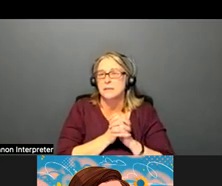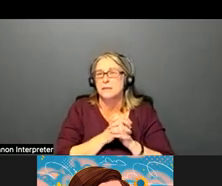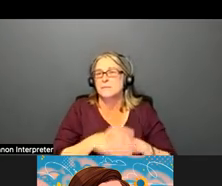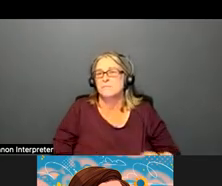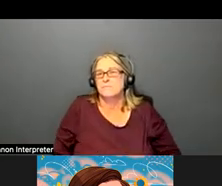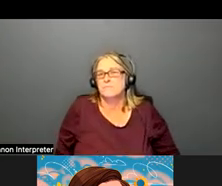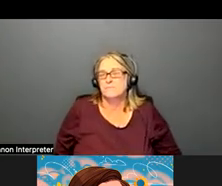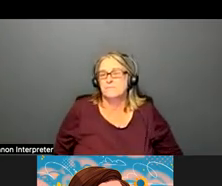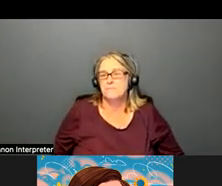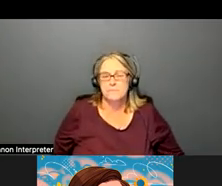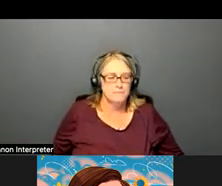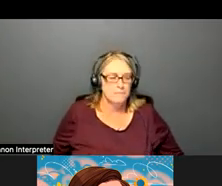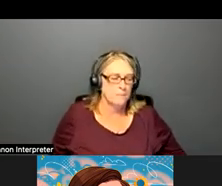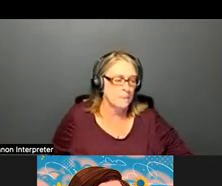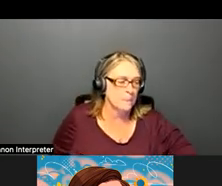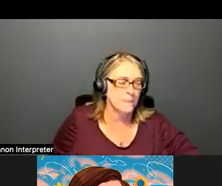more to that?